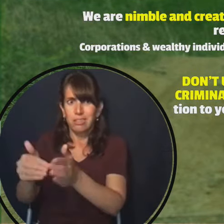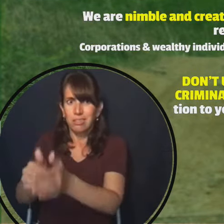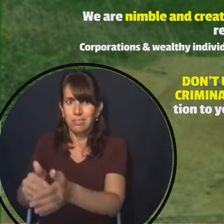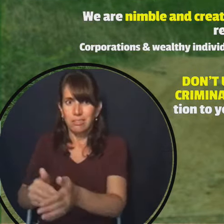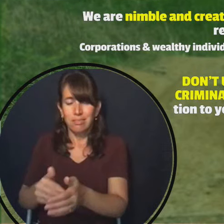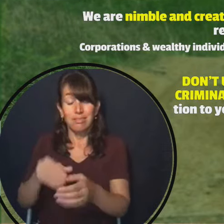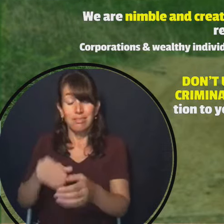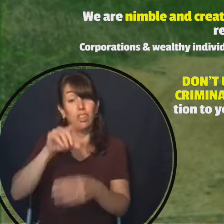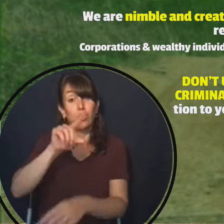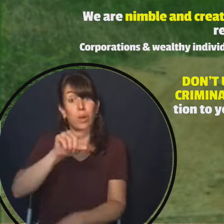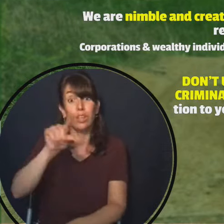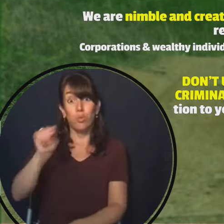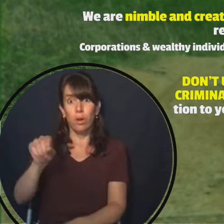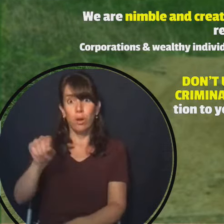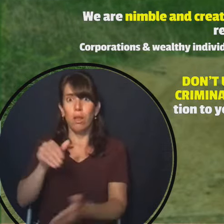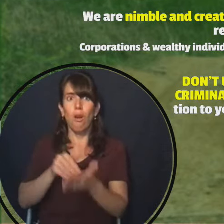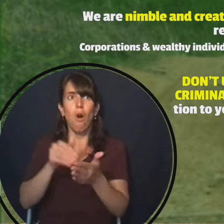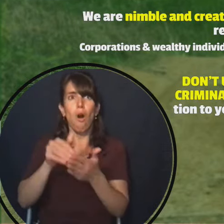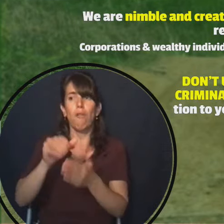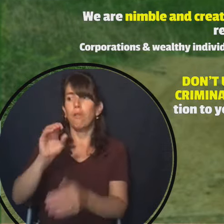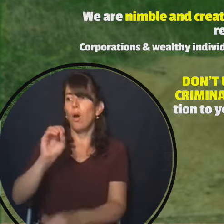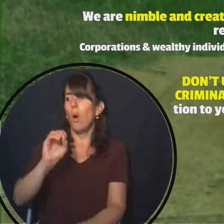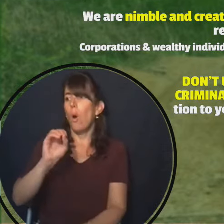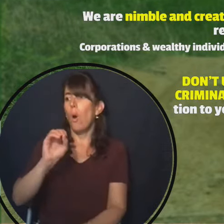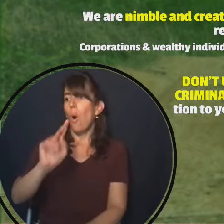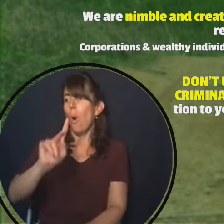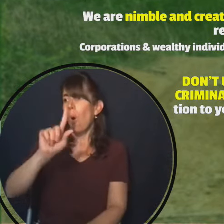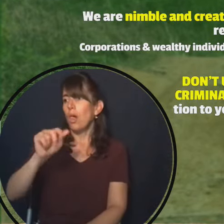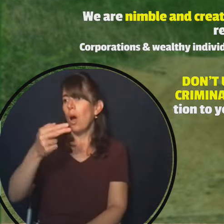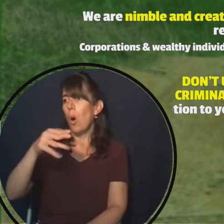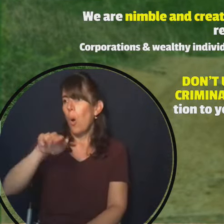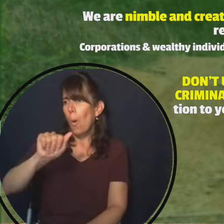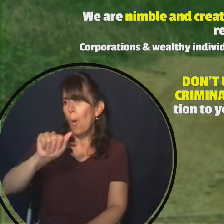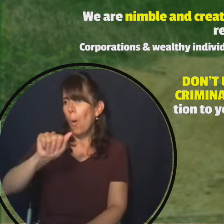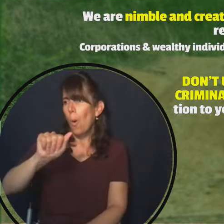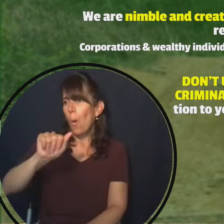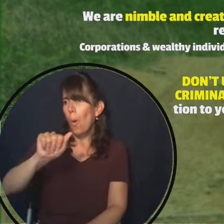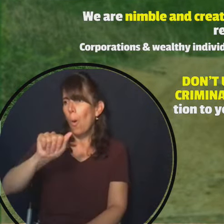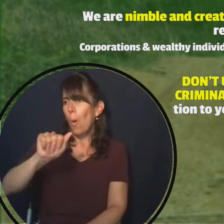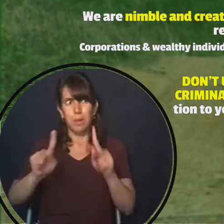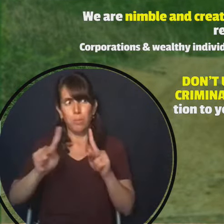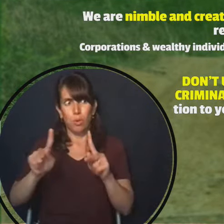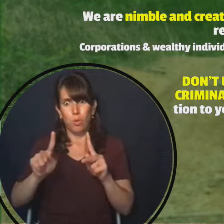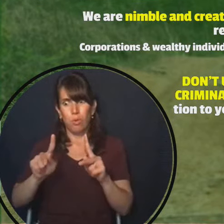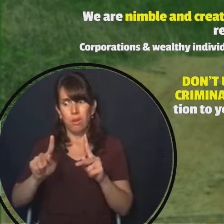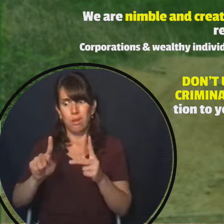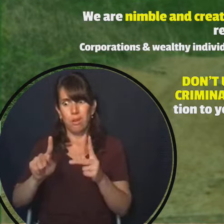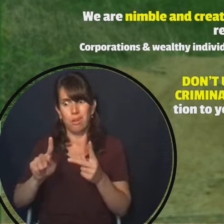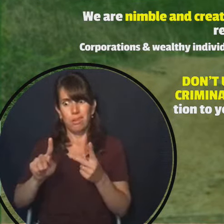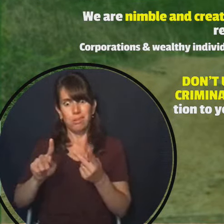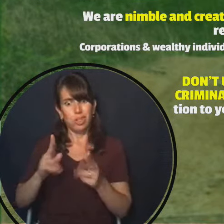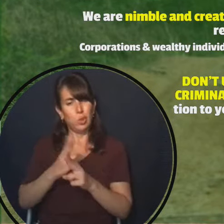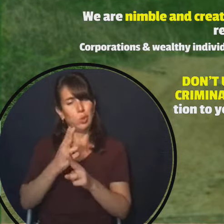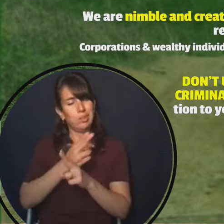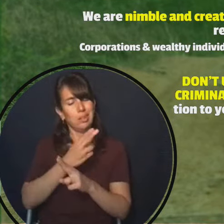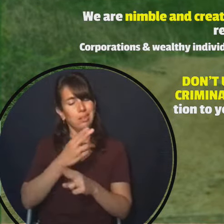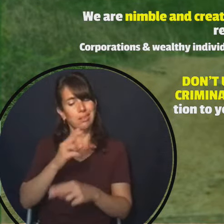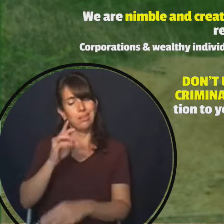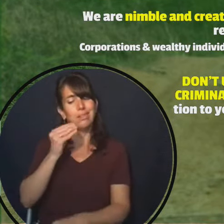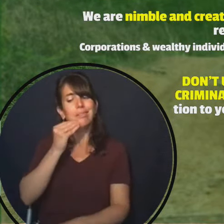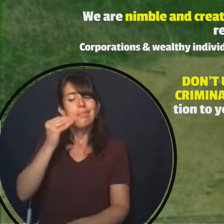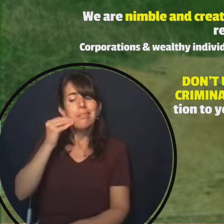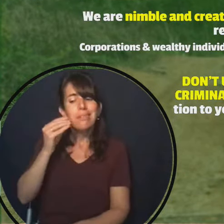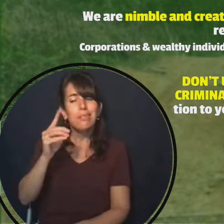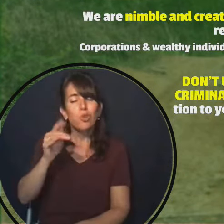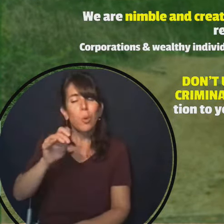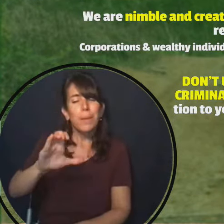terrorism charges were being used in Oklahoma, suddenly people were like, well, maybe it was, right? And we have to just really work and support each other to